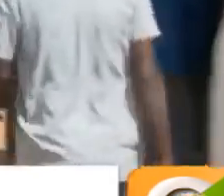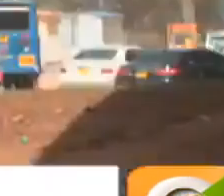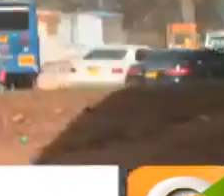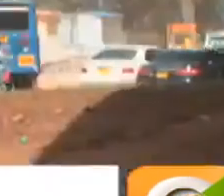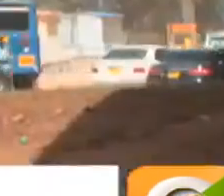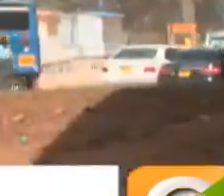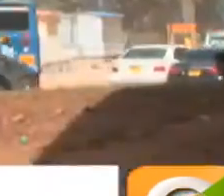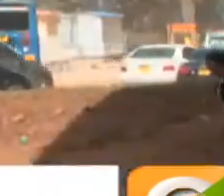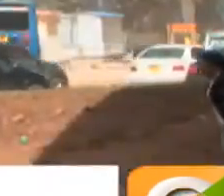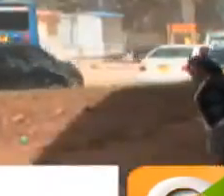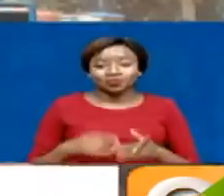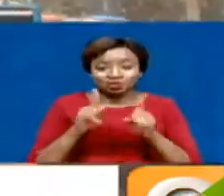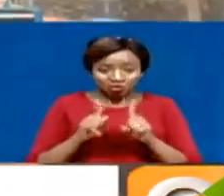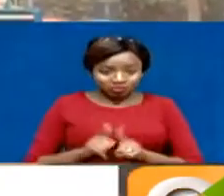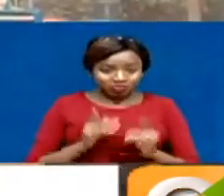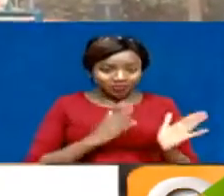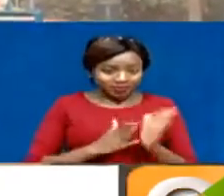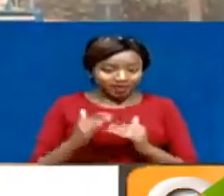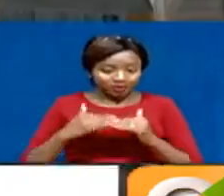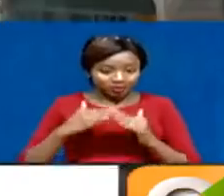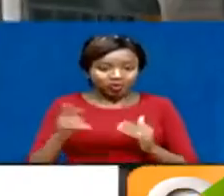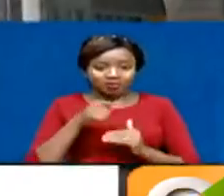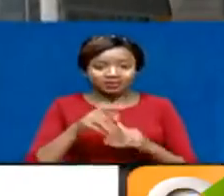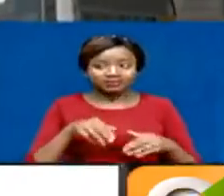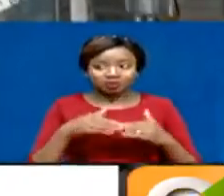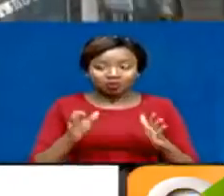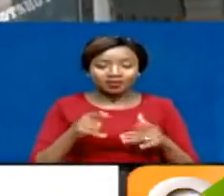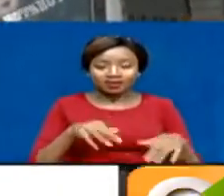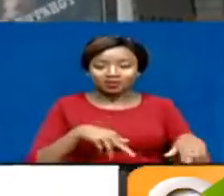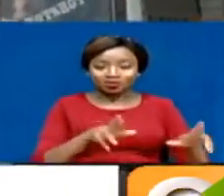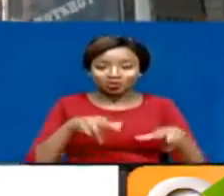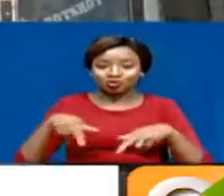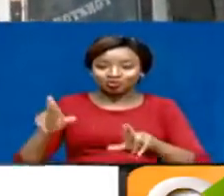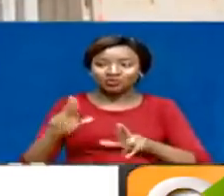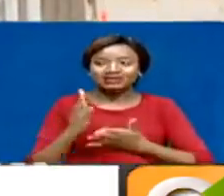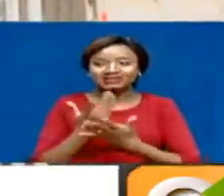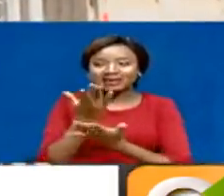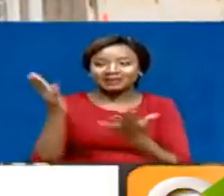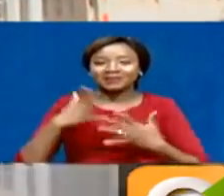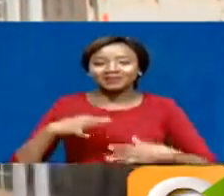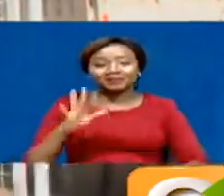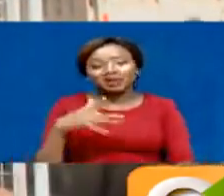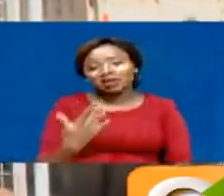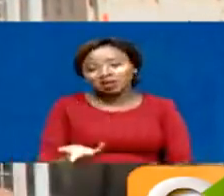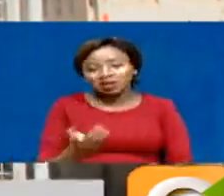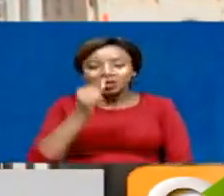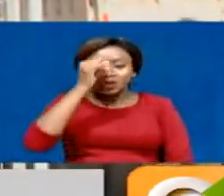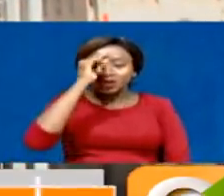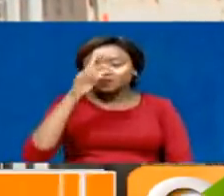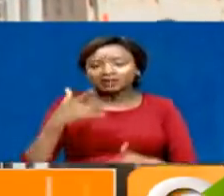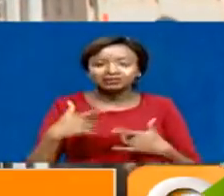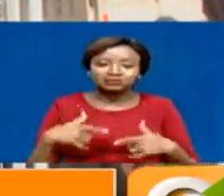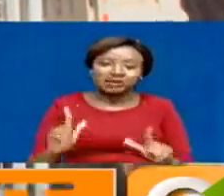And ahead of the opening of the expressway for the trial run, some said to be displaced are lamenting.